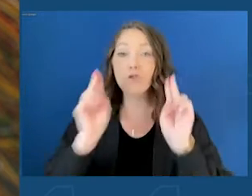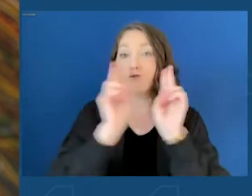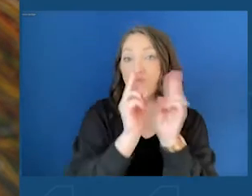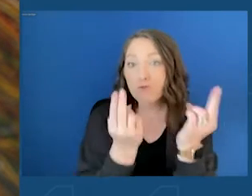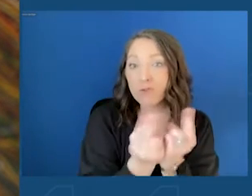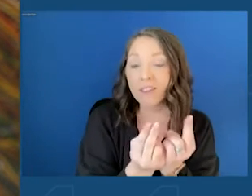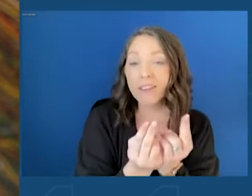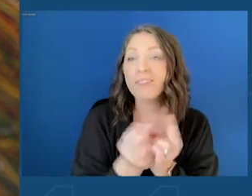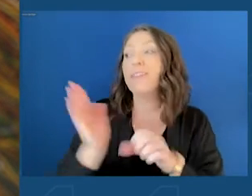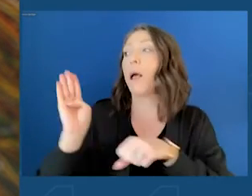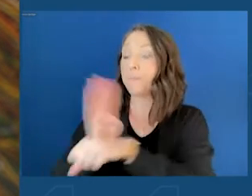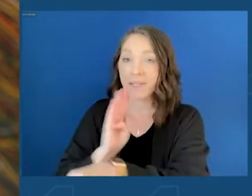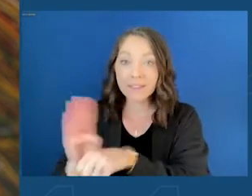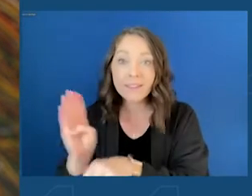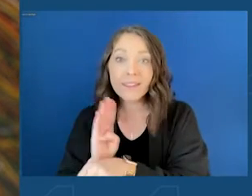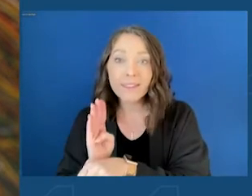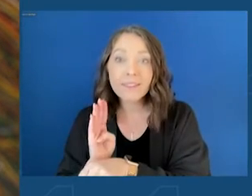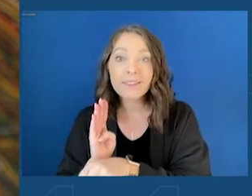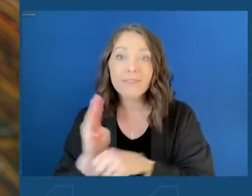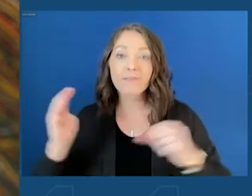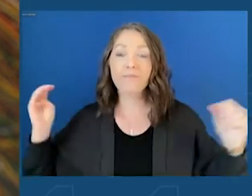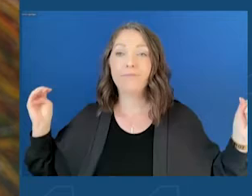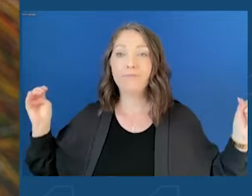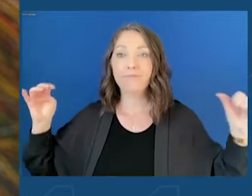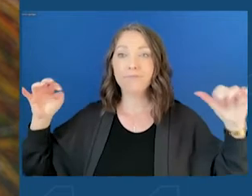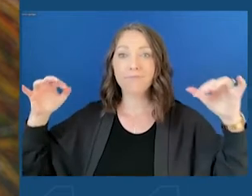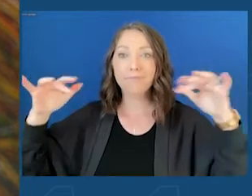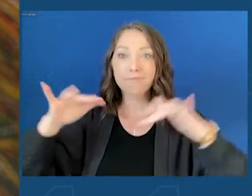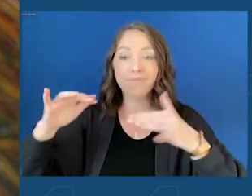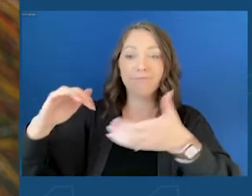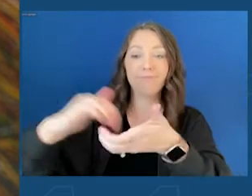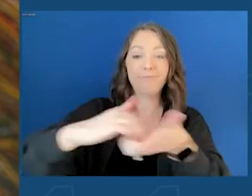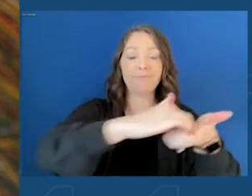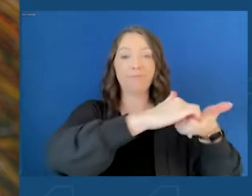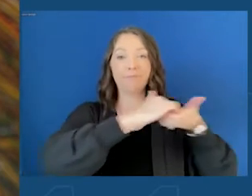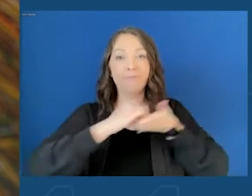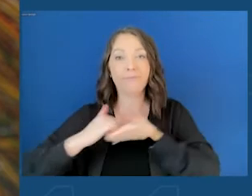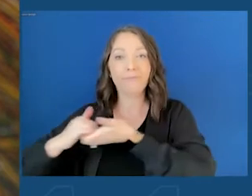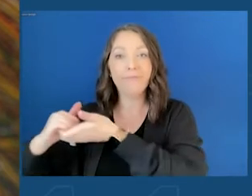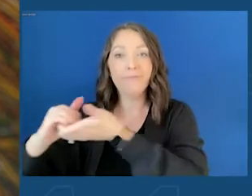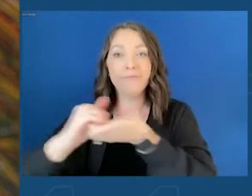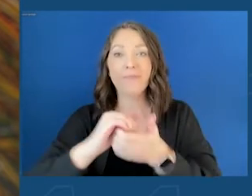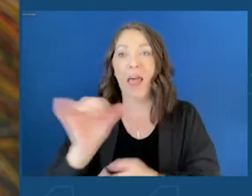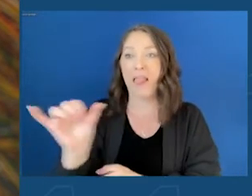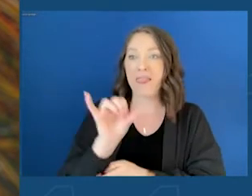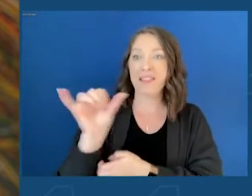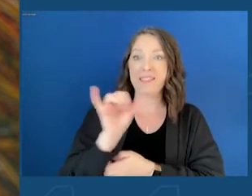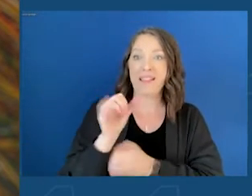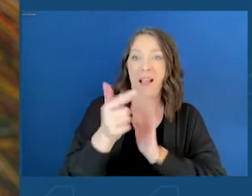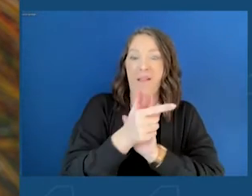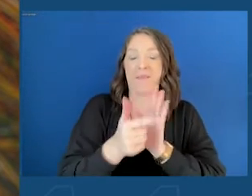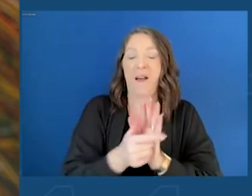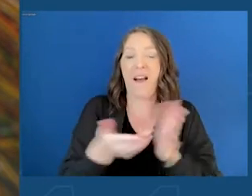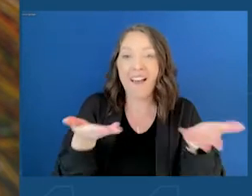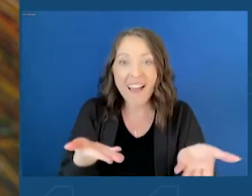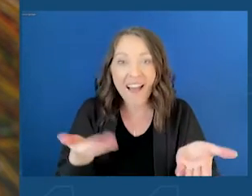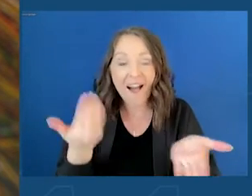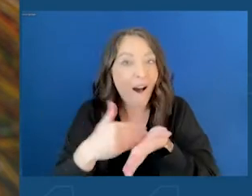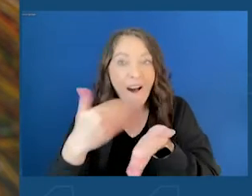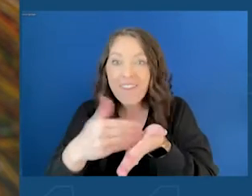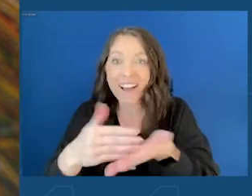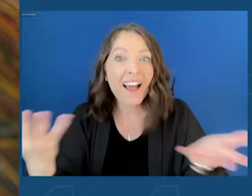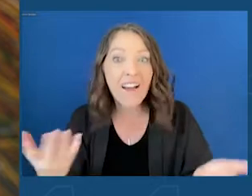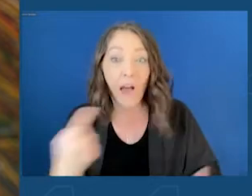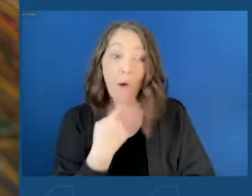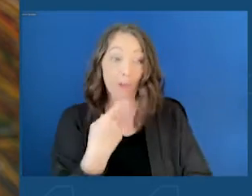and businesses coming together around the same piece of legislation? How often? I'll tell you right